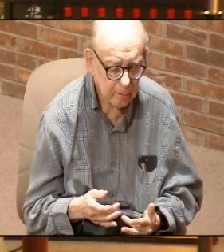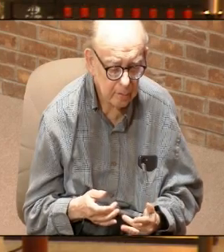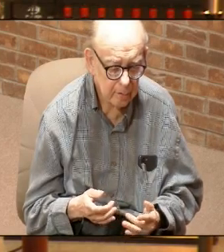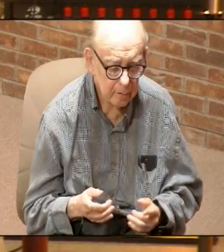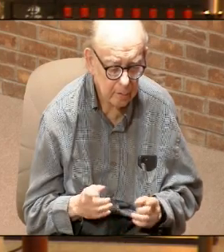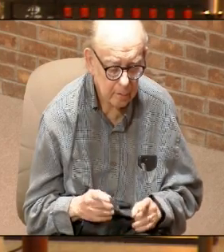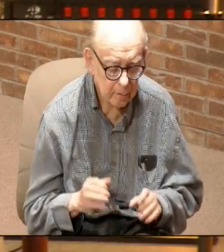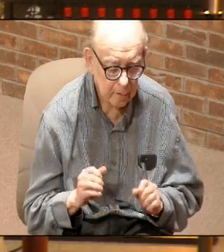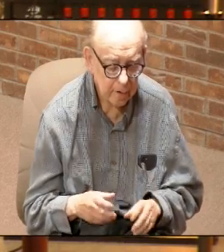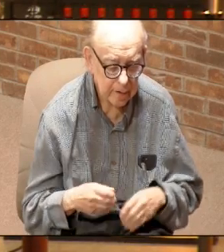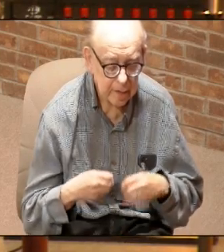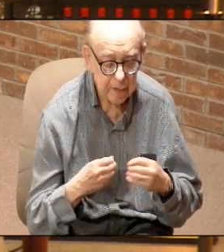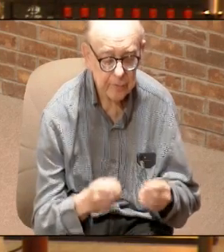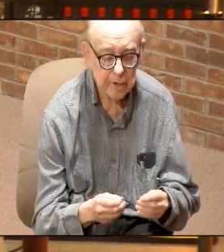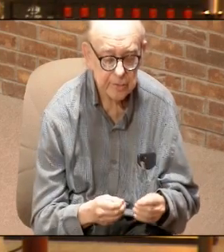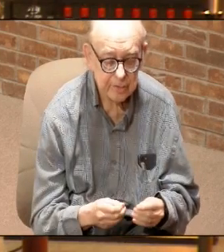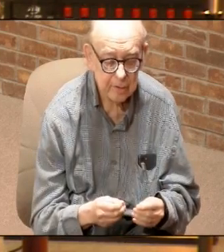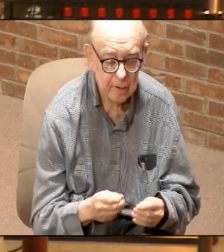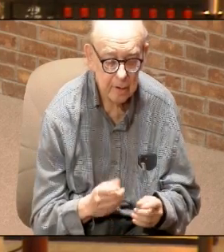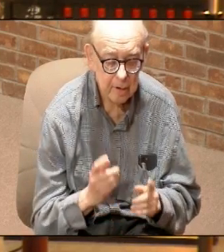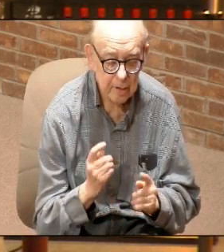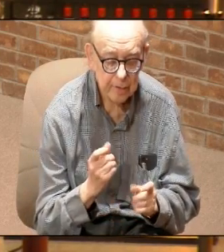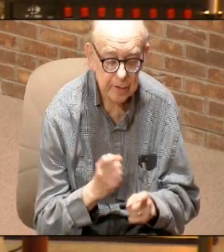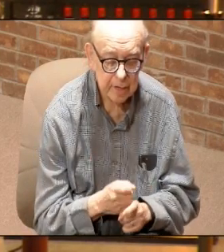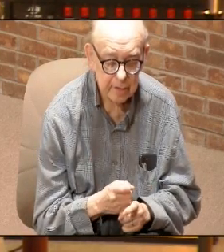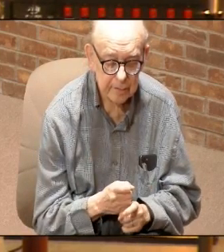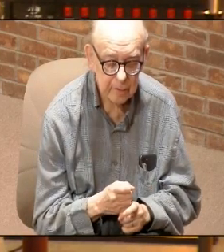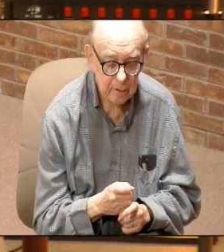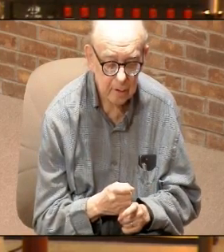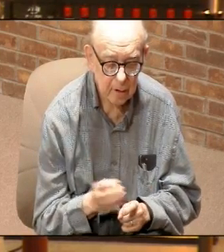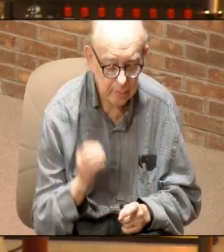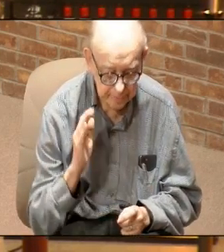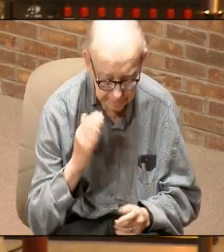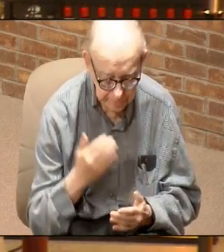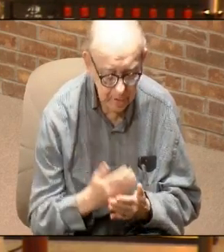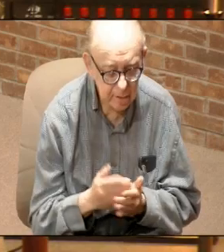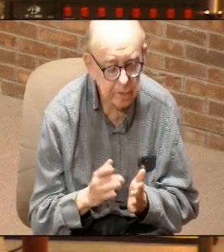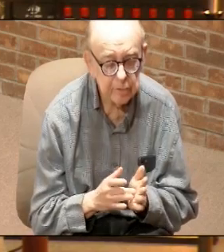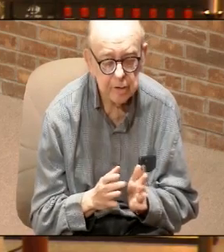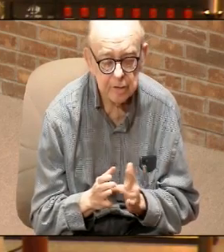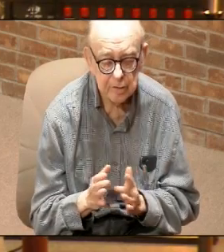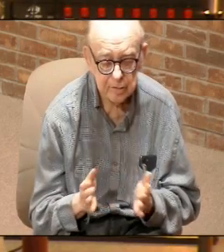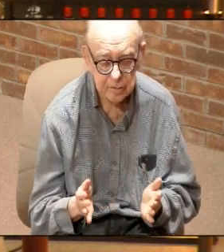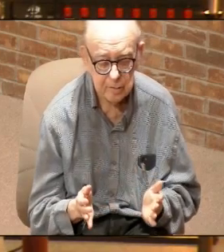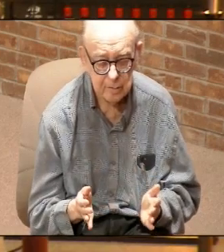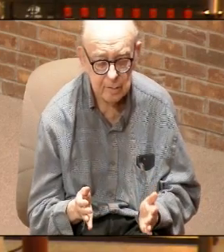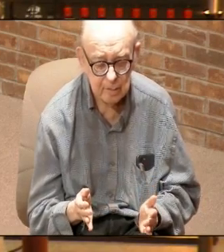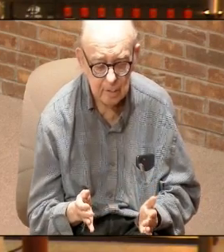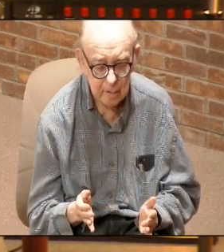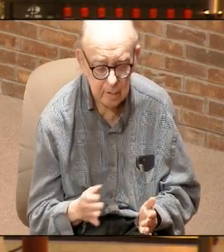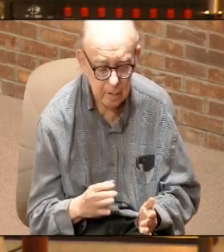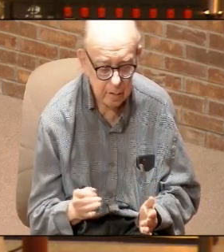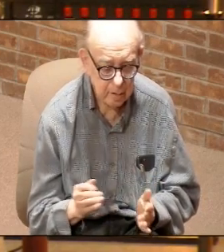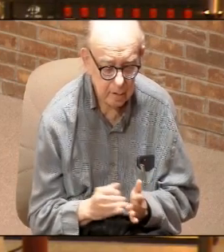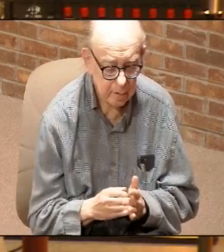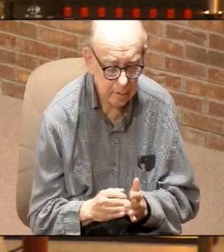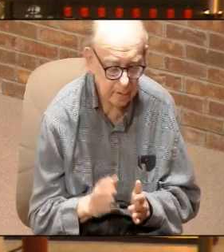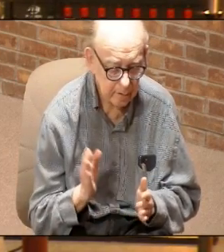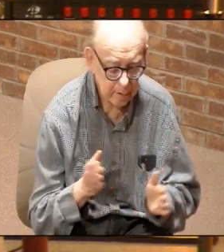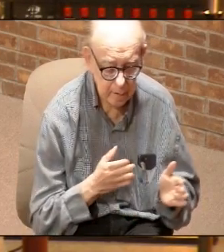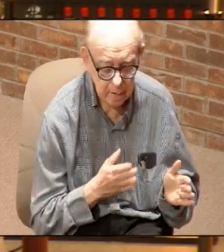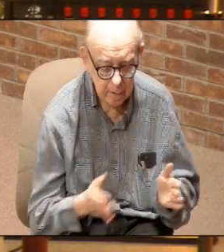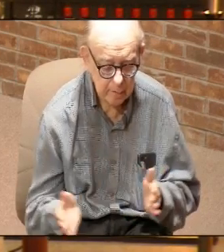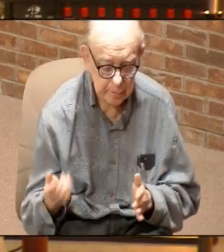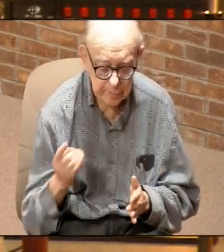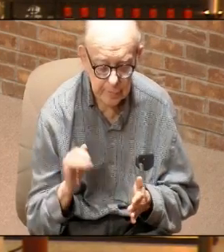when he can give us the gift of his son Jesus. And as we're preparing for